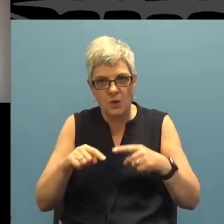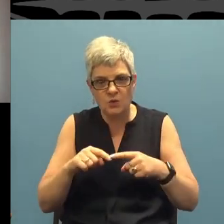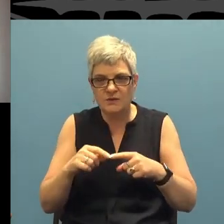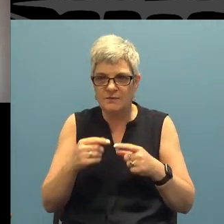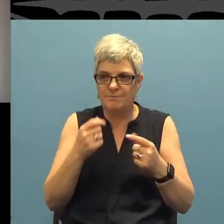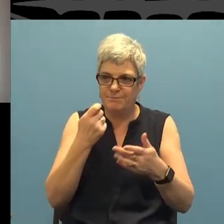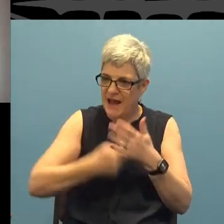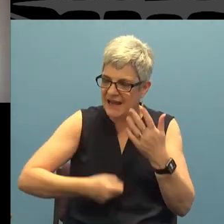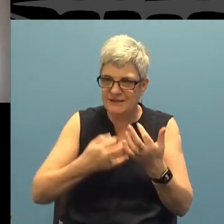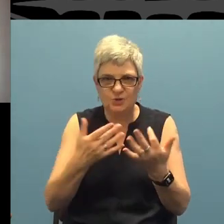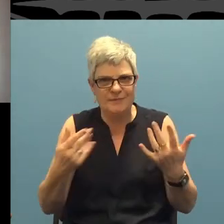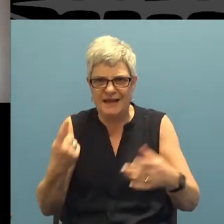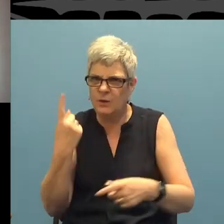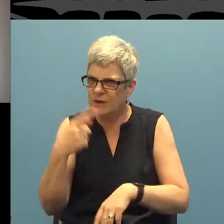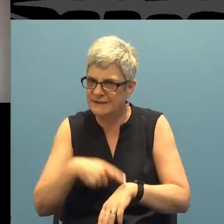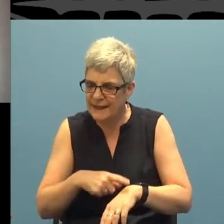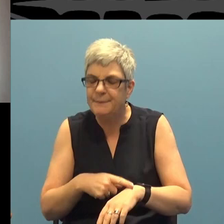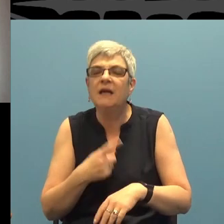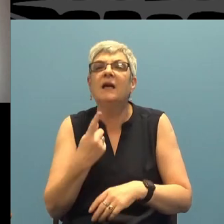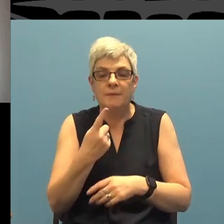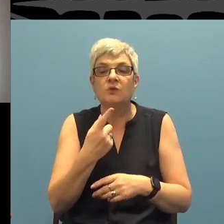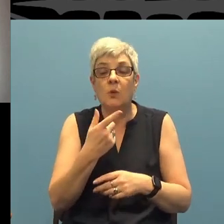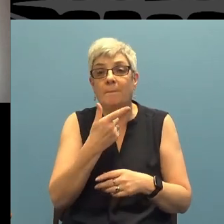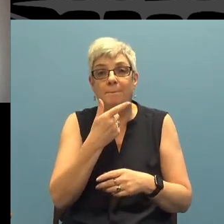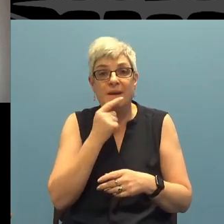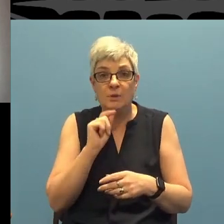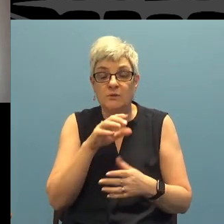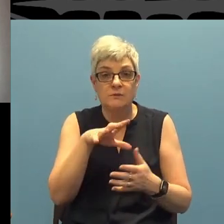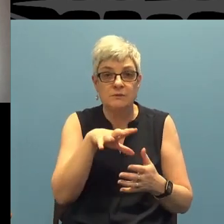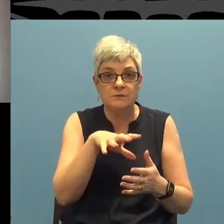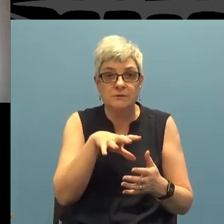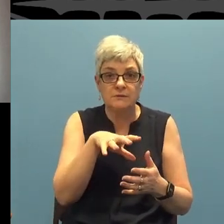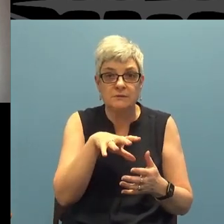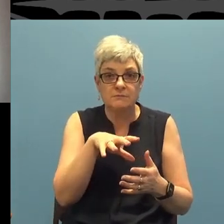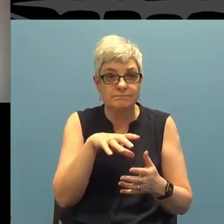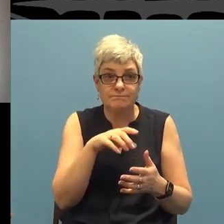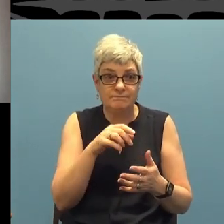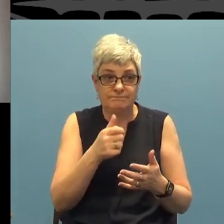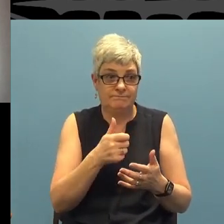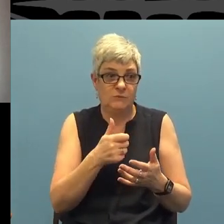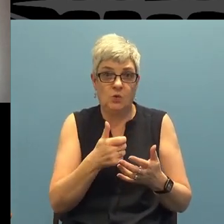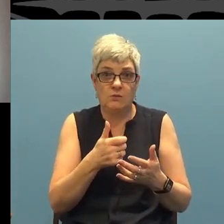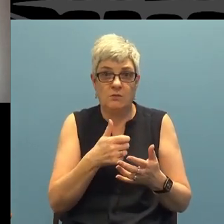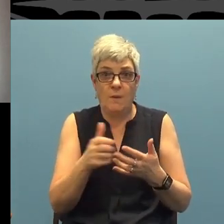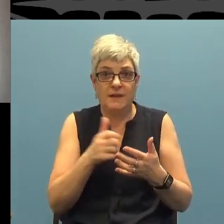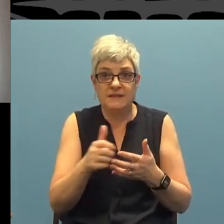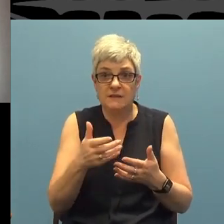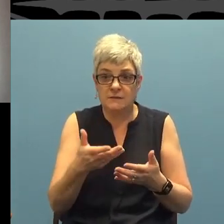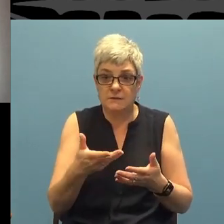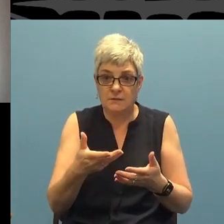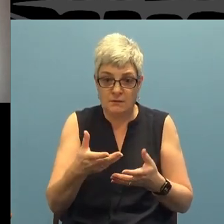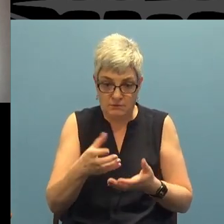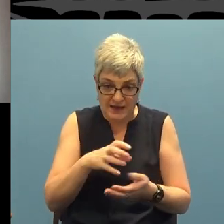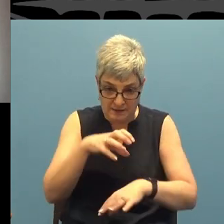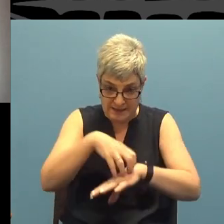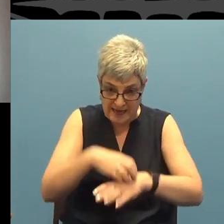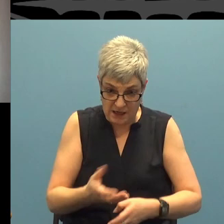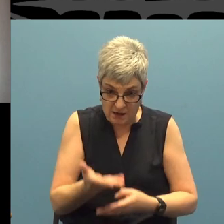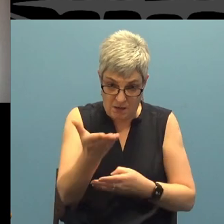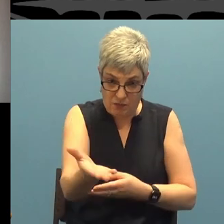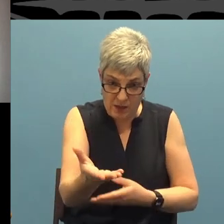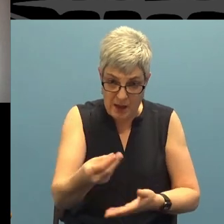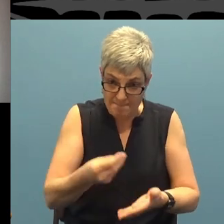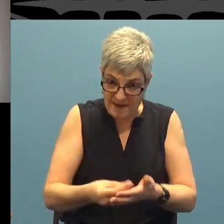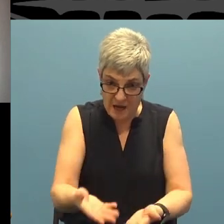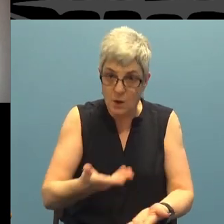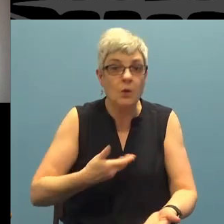time. And on the whole, people did not take any payment for collecting these, which was very